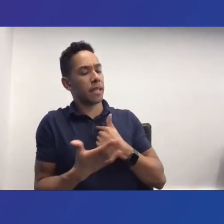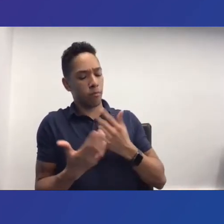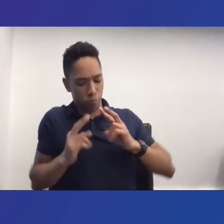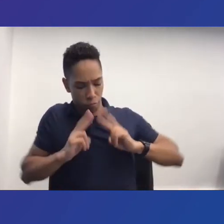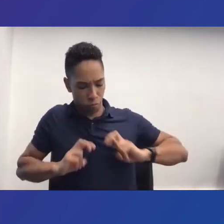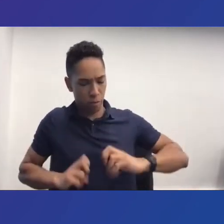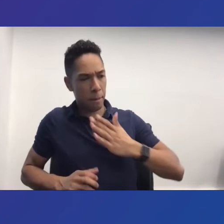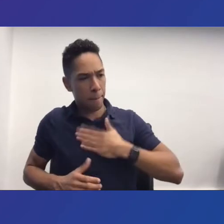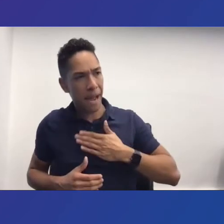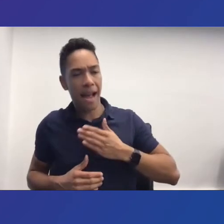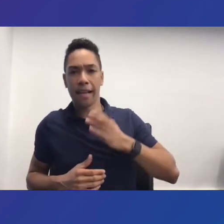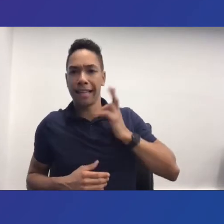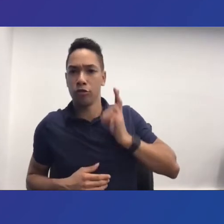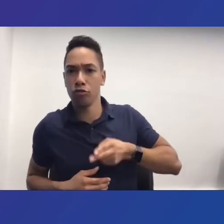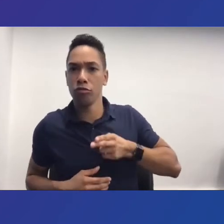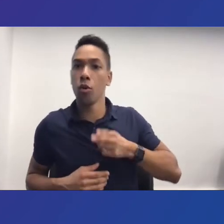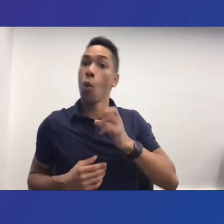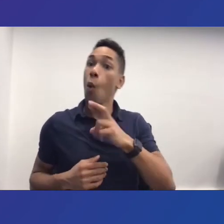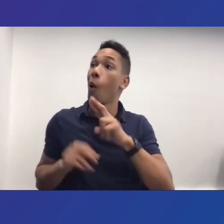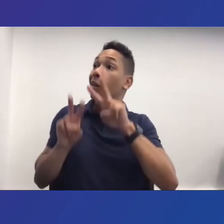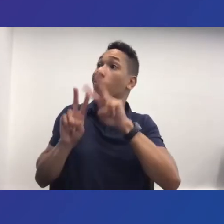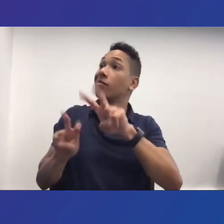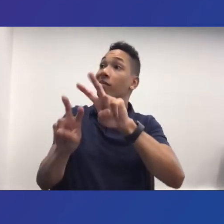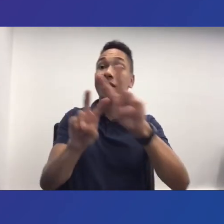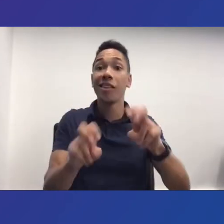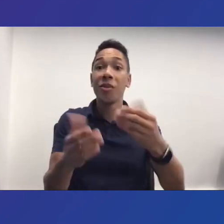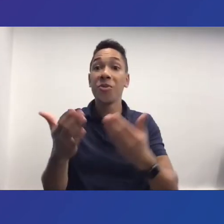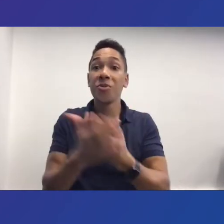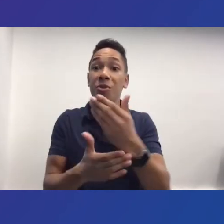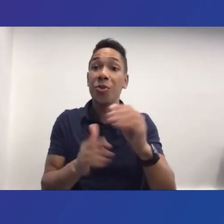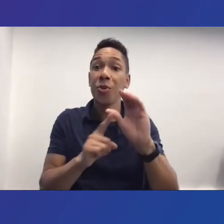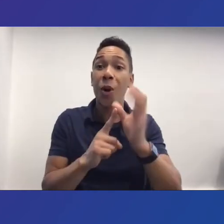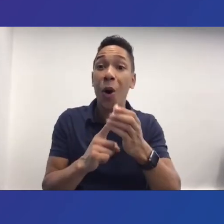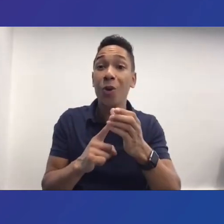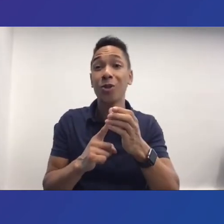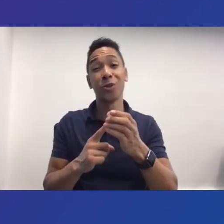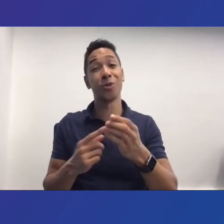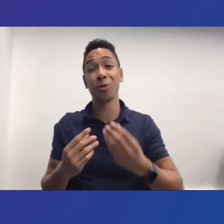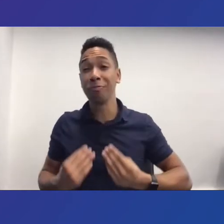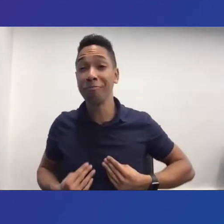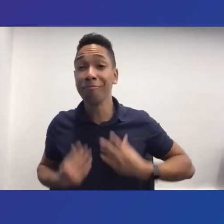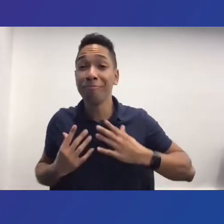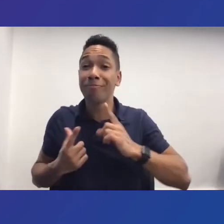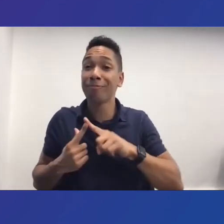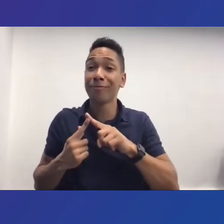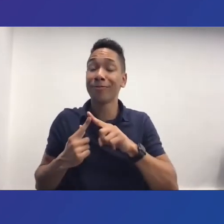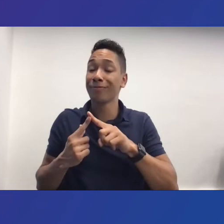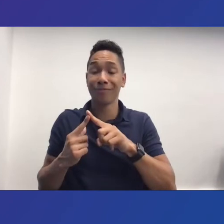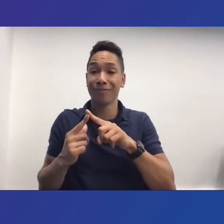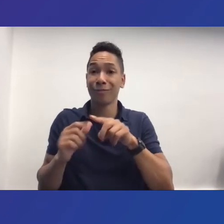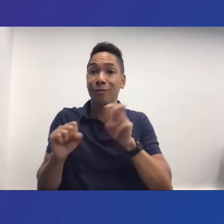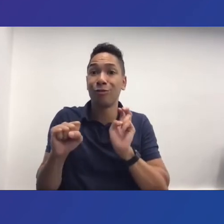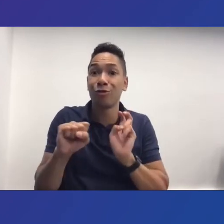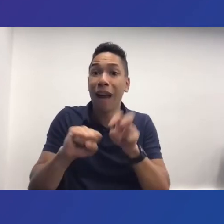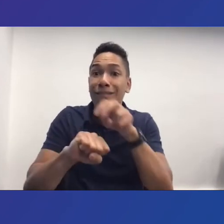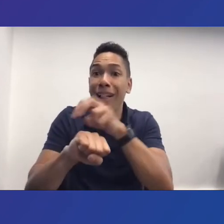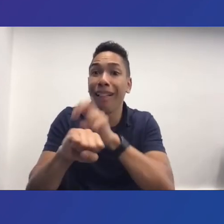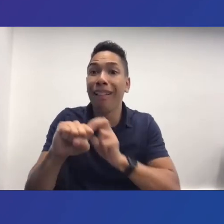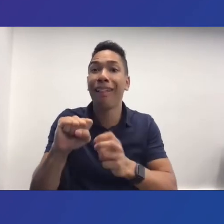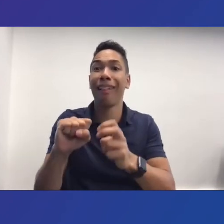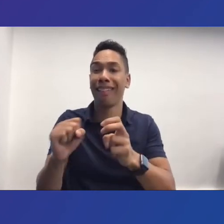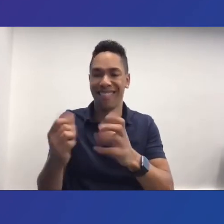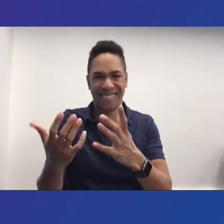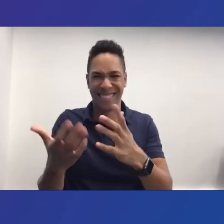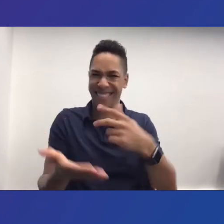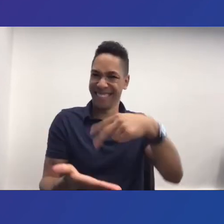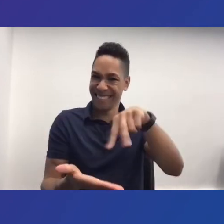further, or want to explore other cultures and travel, like inspire students to look into study abroad and look at the wider world in that way. So dance